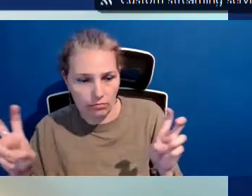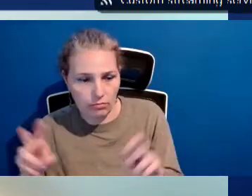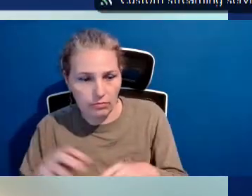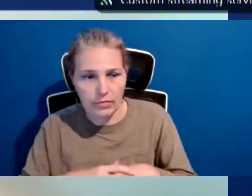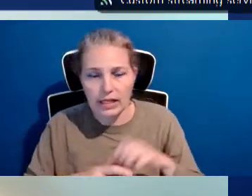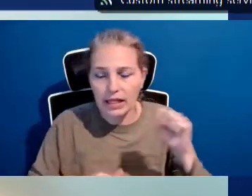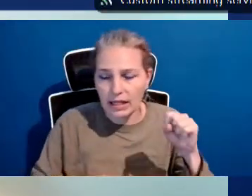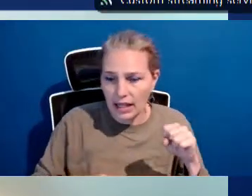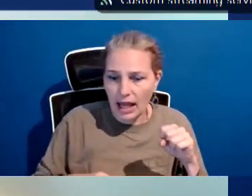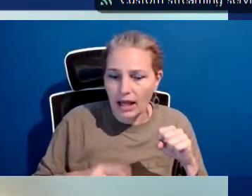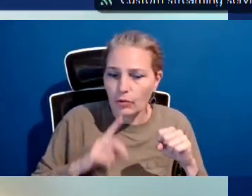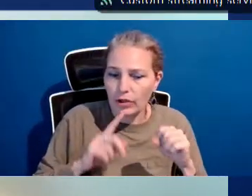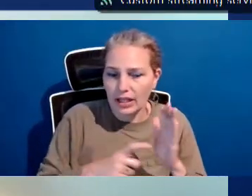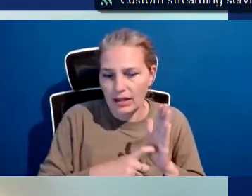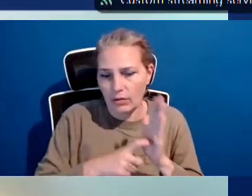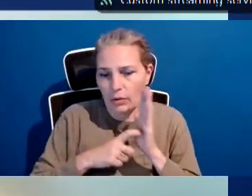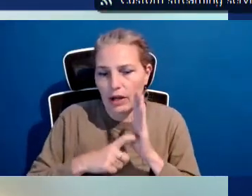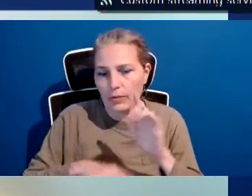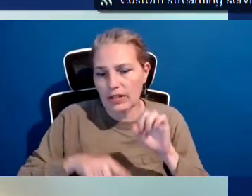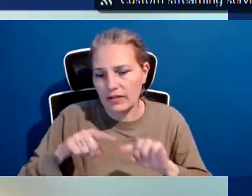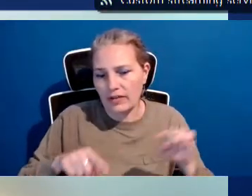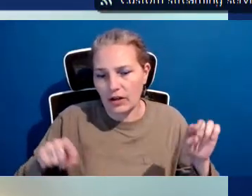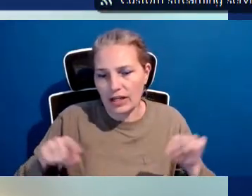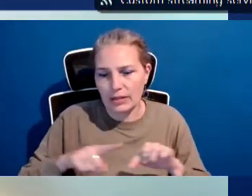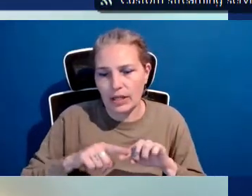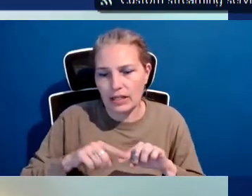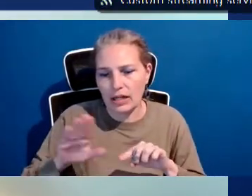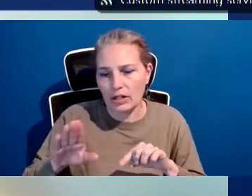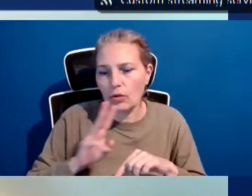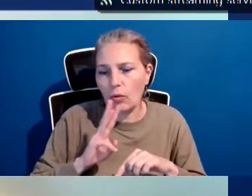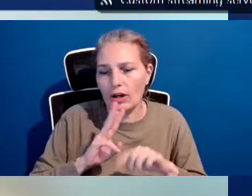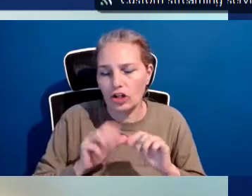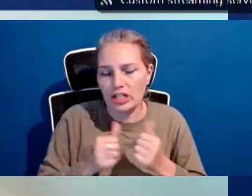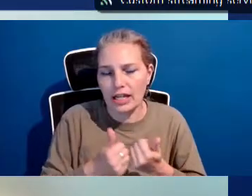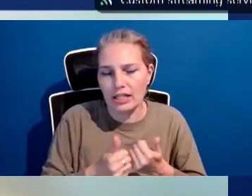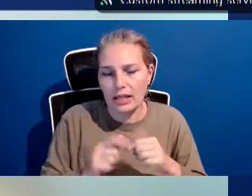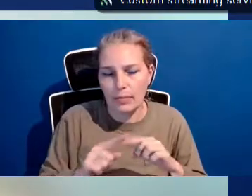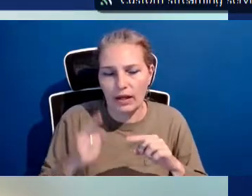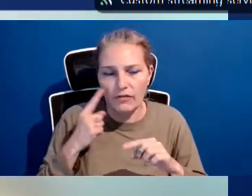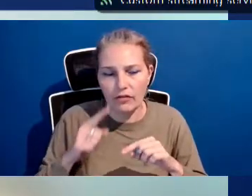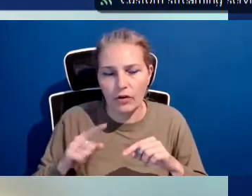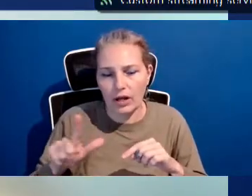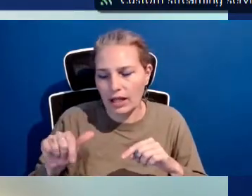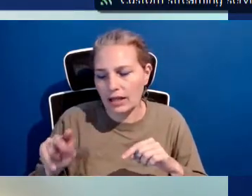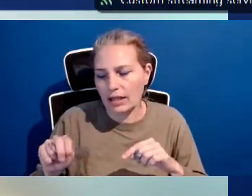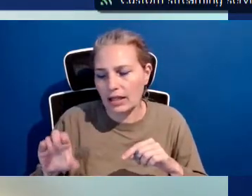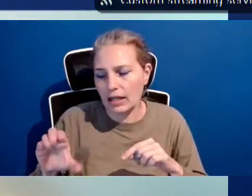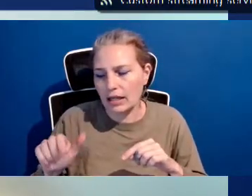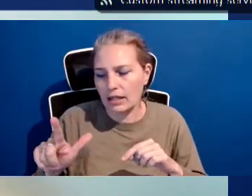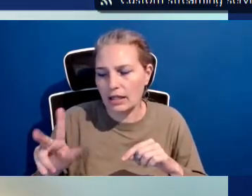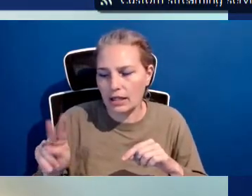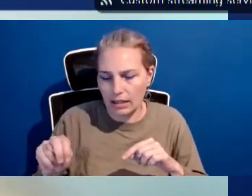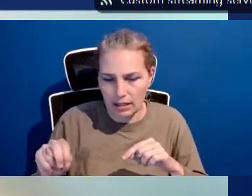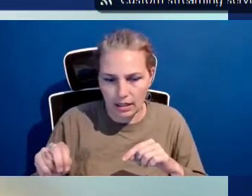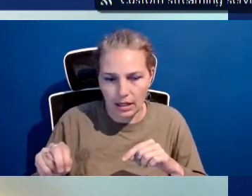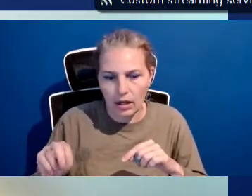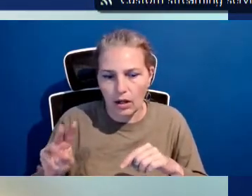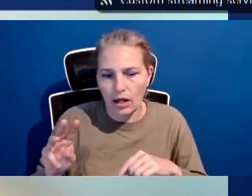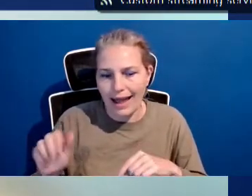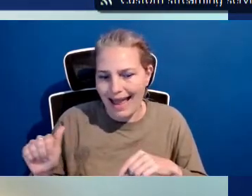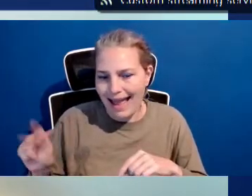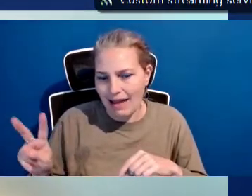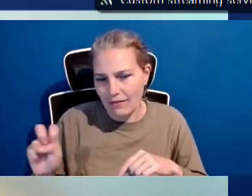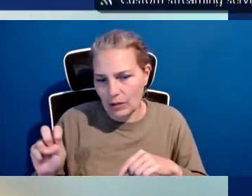would vary based on your water agency, but for Lincoln Avenue Water, the only time we're going to request an address is if you